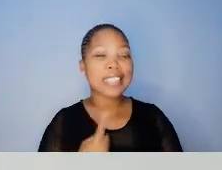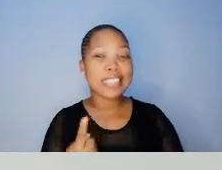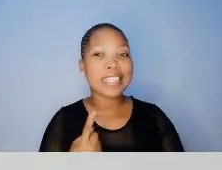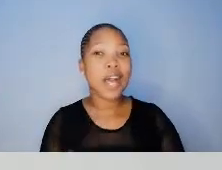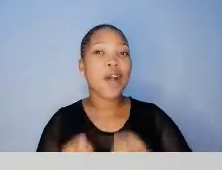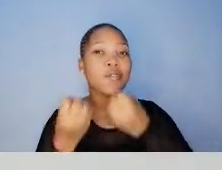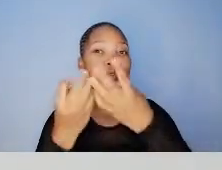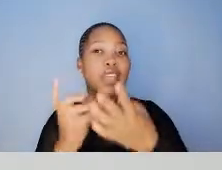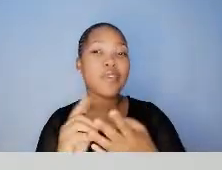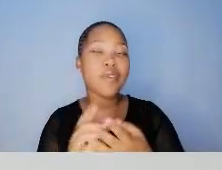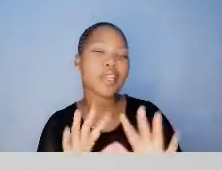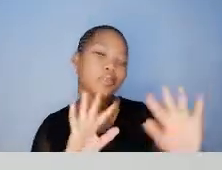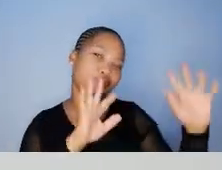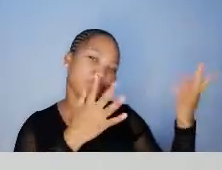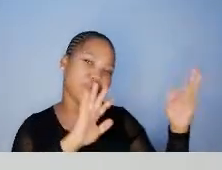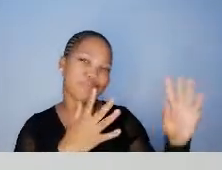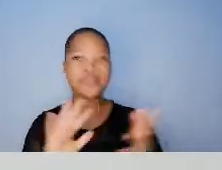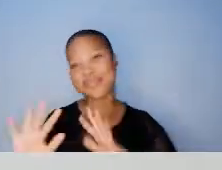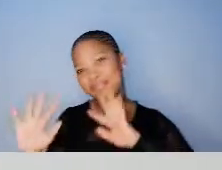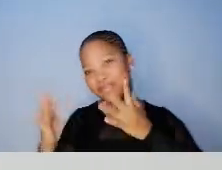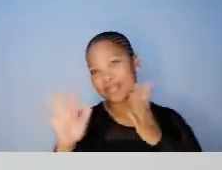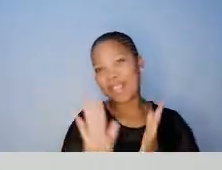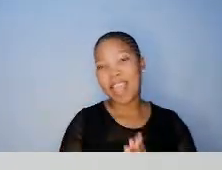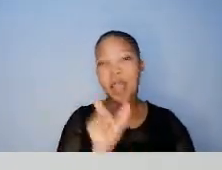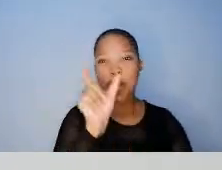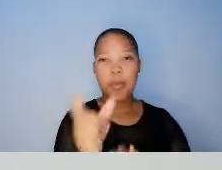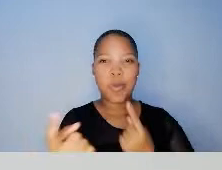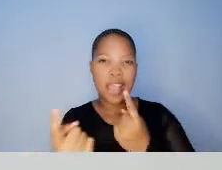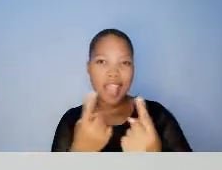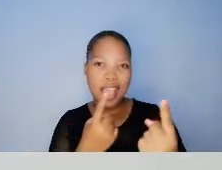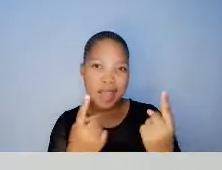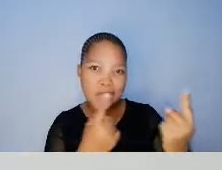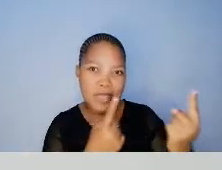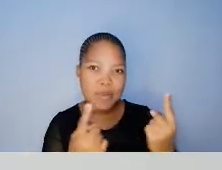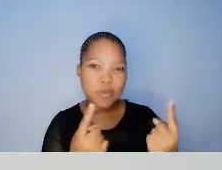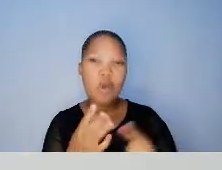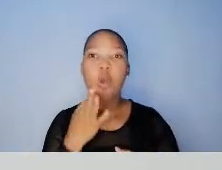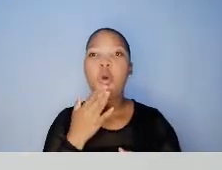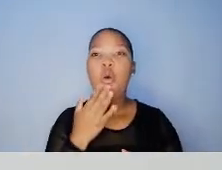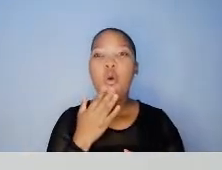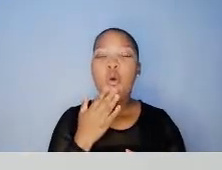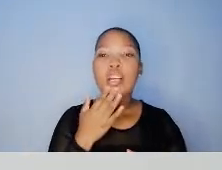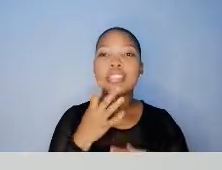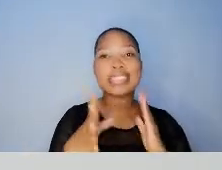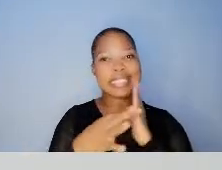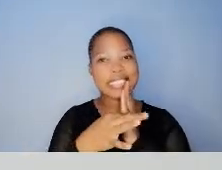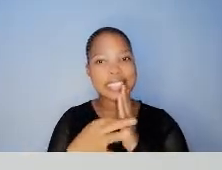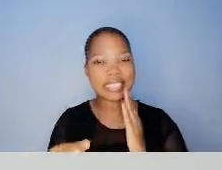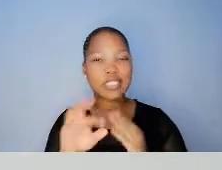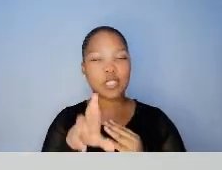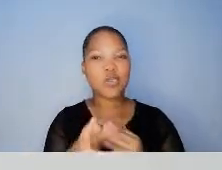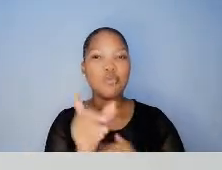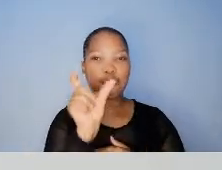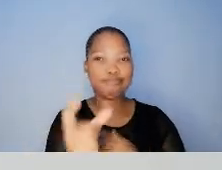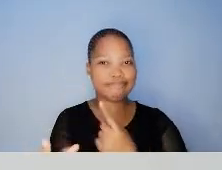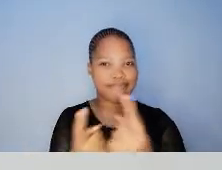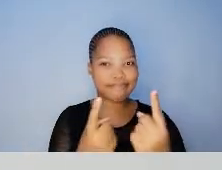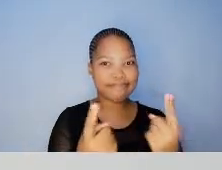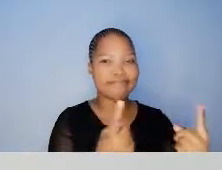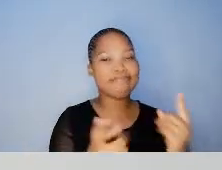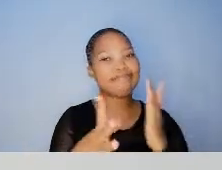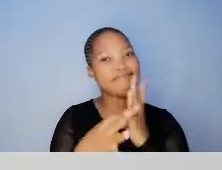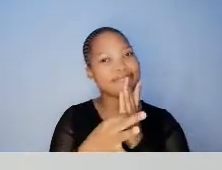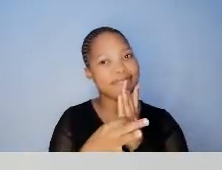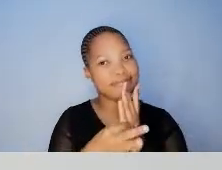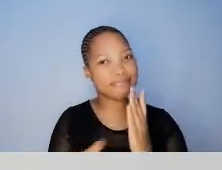give yourself a big thumbs up. And for everyone who has subscribed, or to everyone who